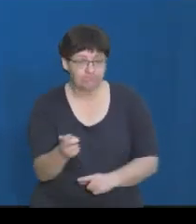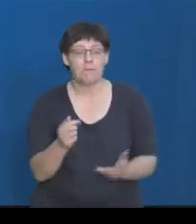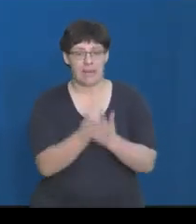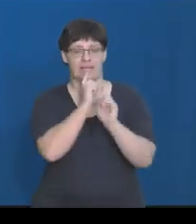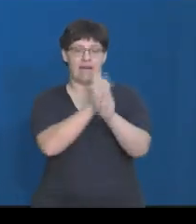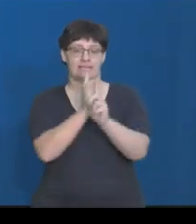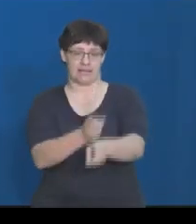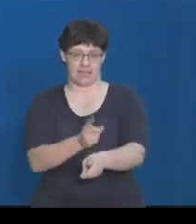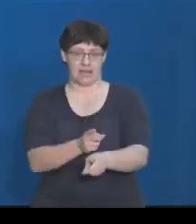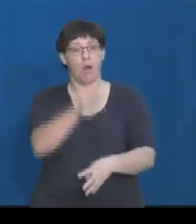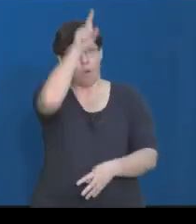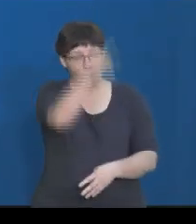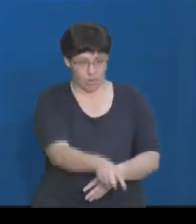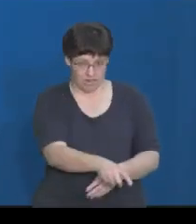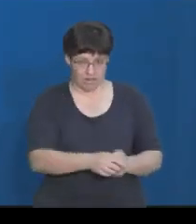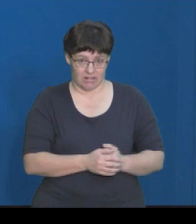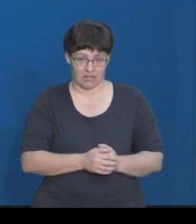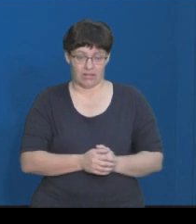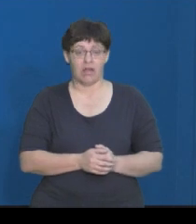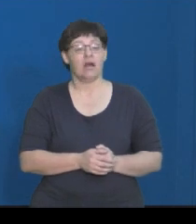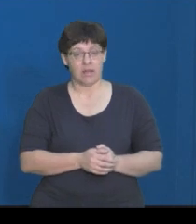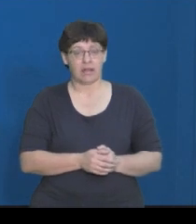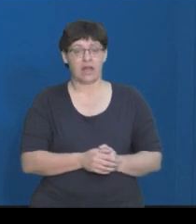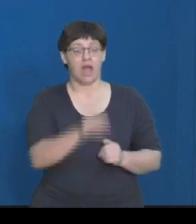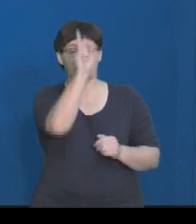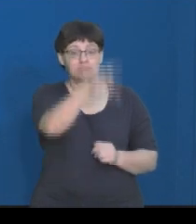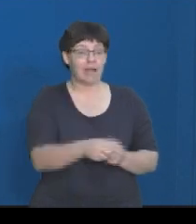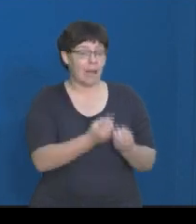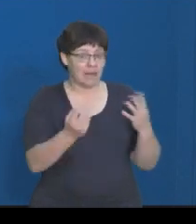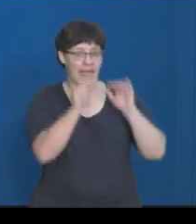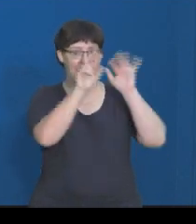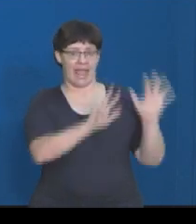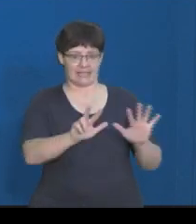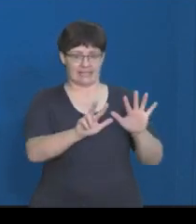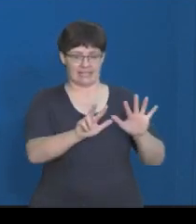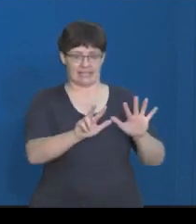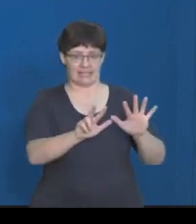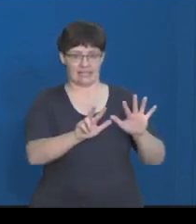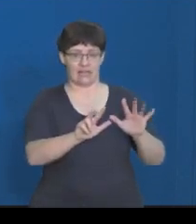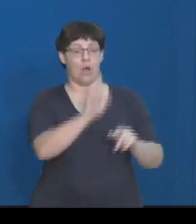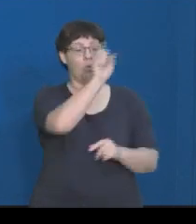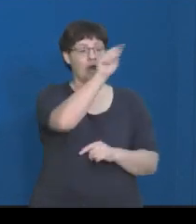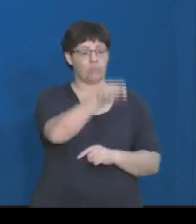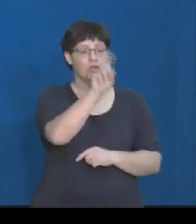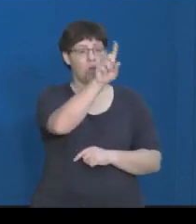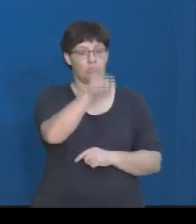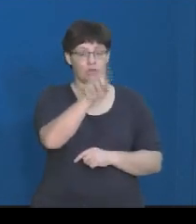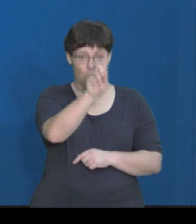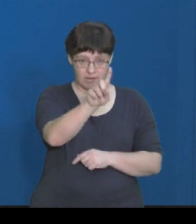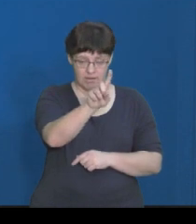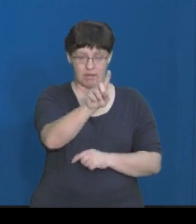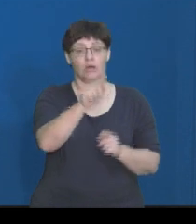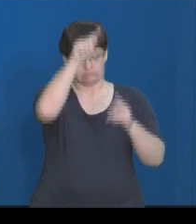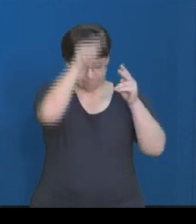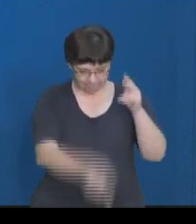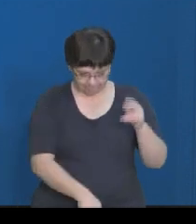answer all questions. There are 8 questions in this part of the paper. Answer question 1.1.1 right through